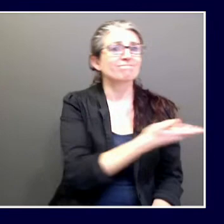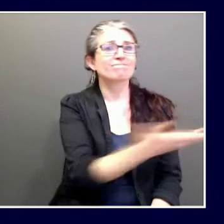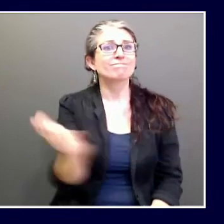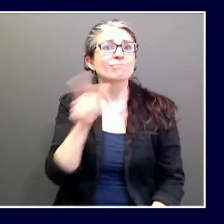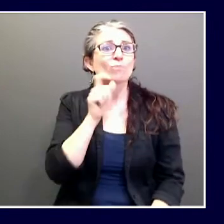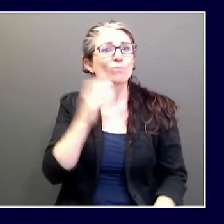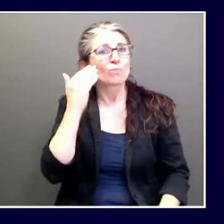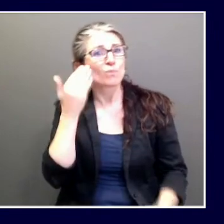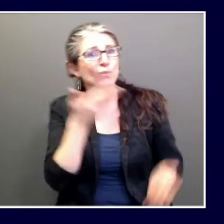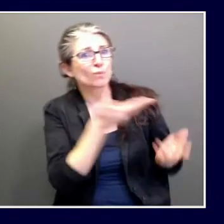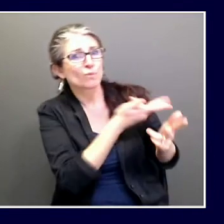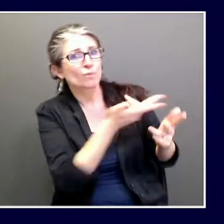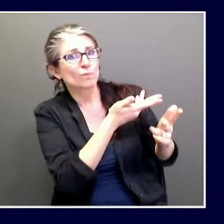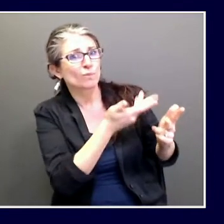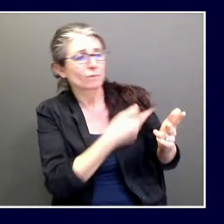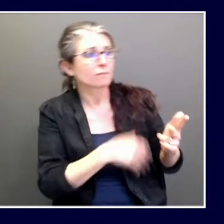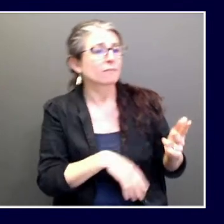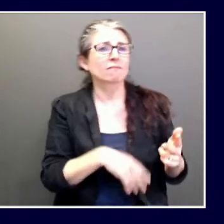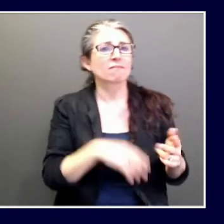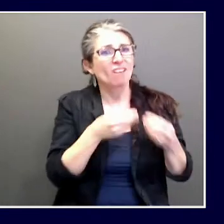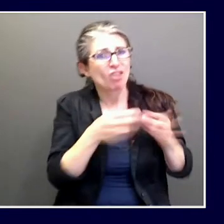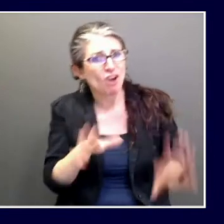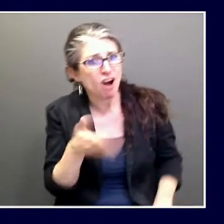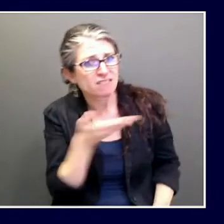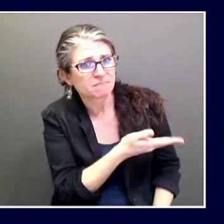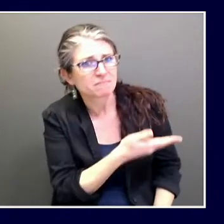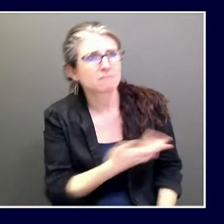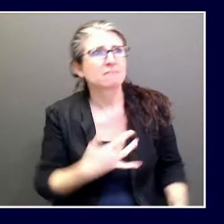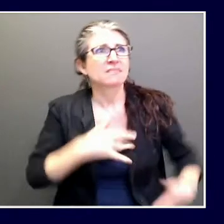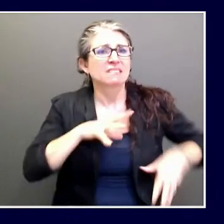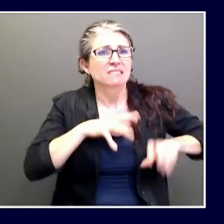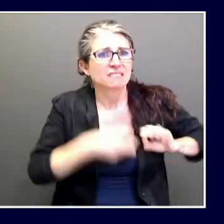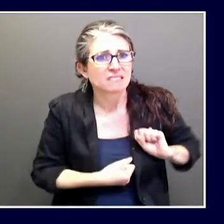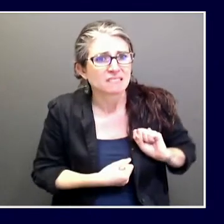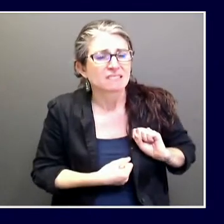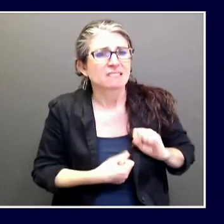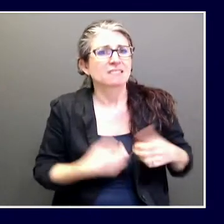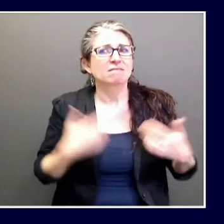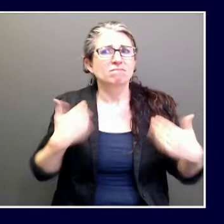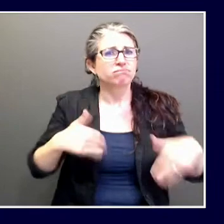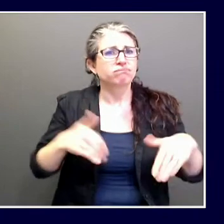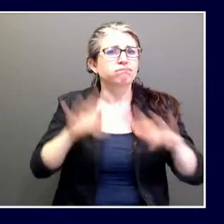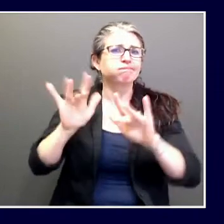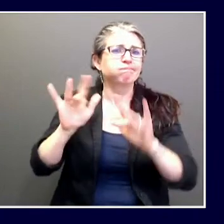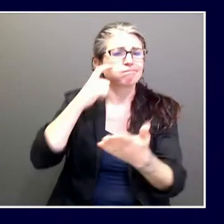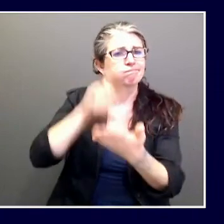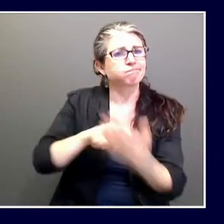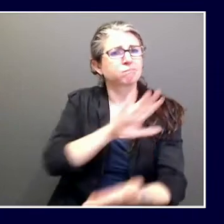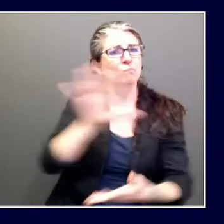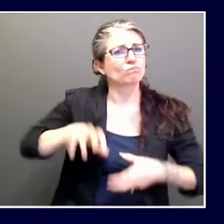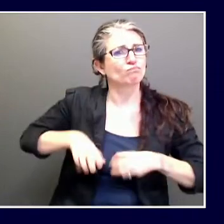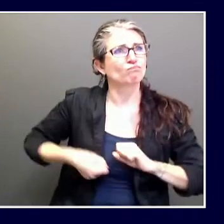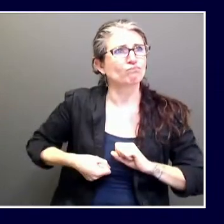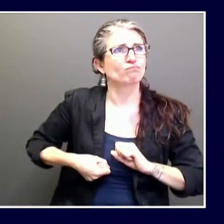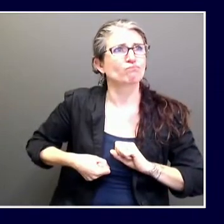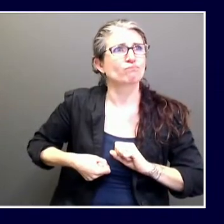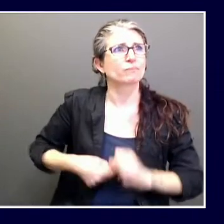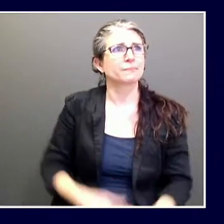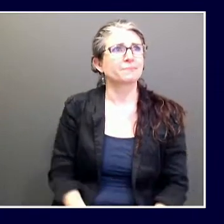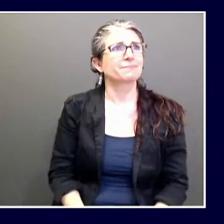family members, and entire communities of these 3 individuals, as well as all of the others who have passed with